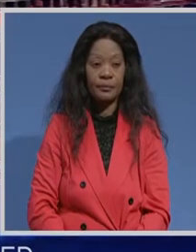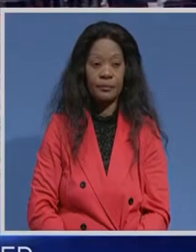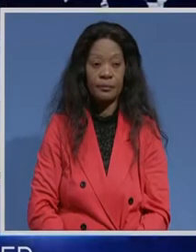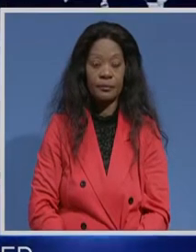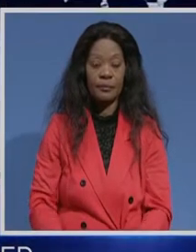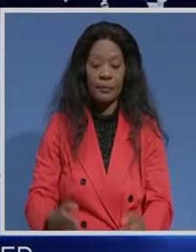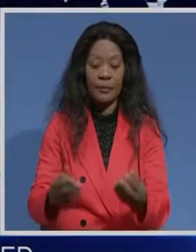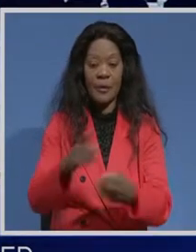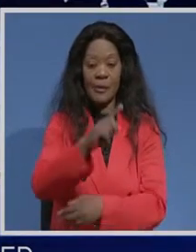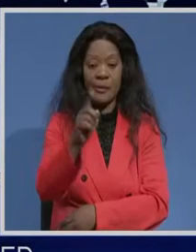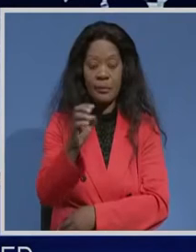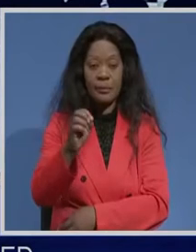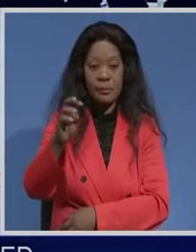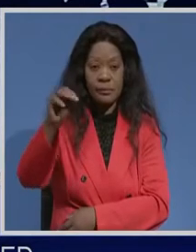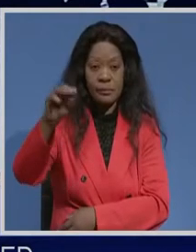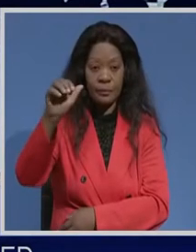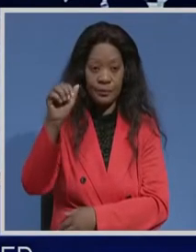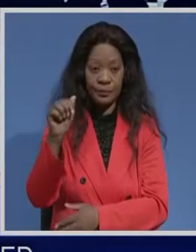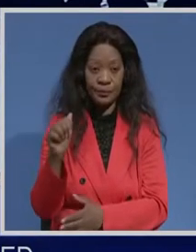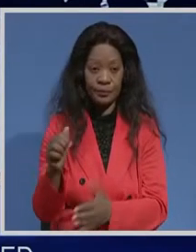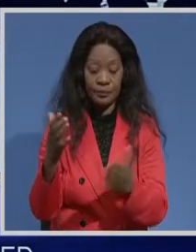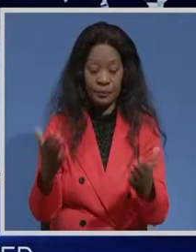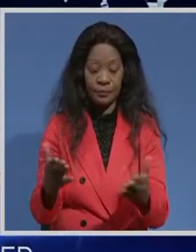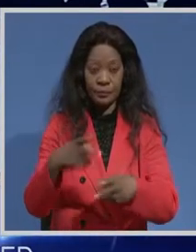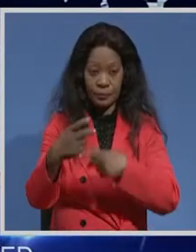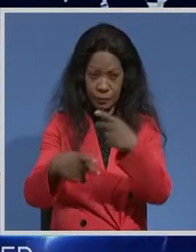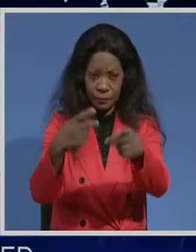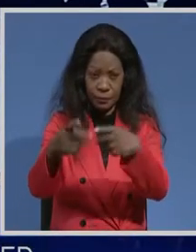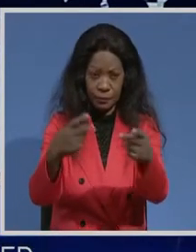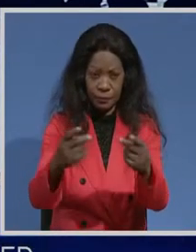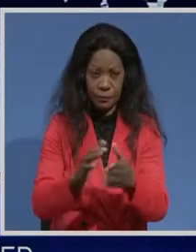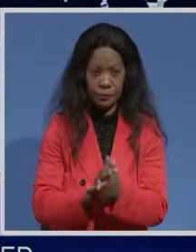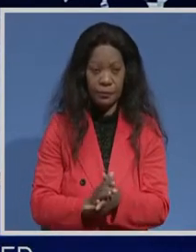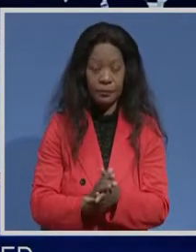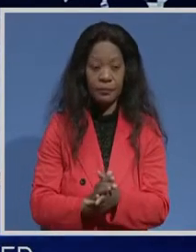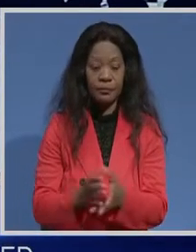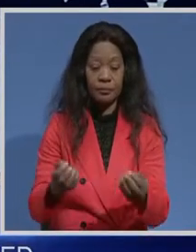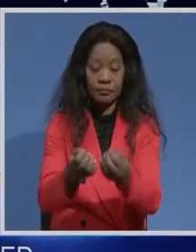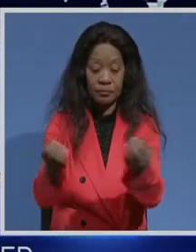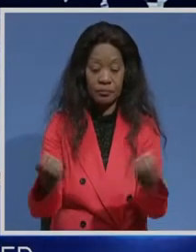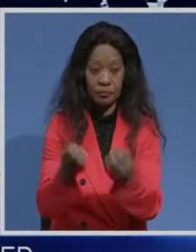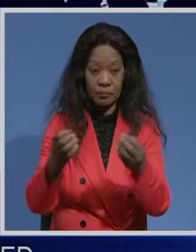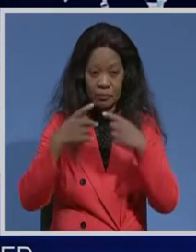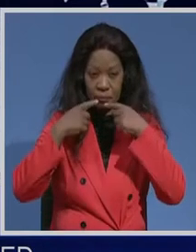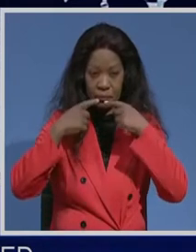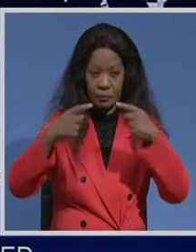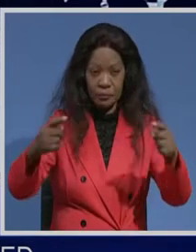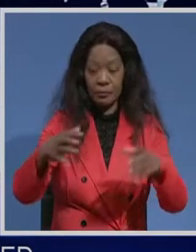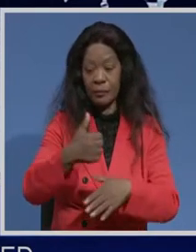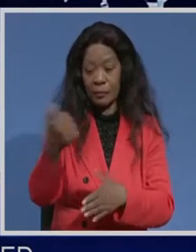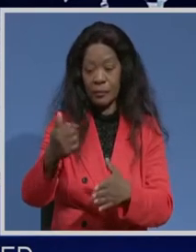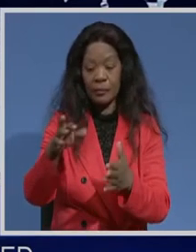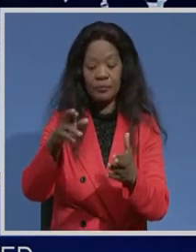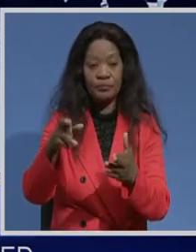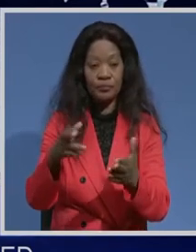The Zambia Environmental Management Agency, ZEMA, is in the process of reviewing the Environmental Management Act and other related